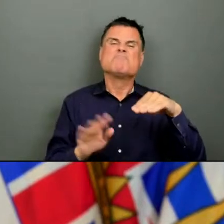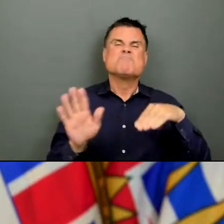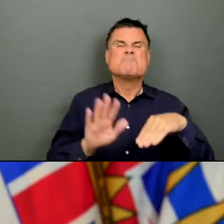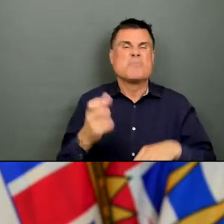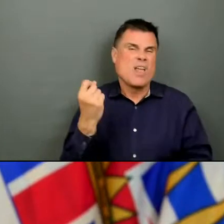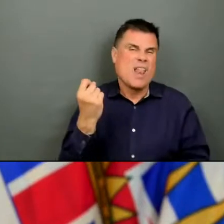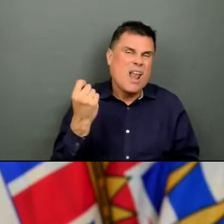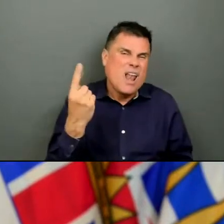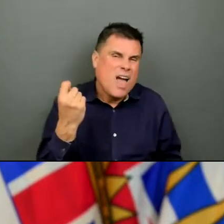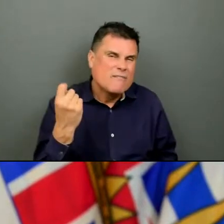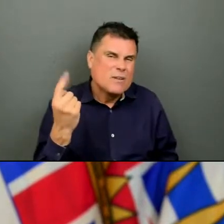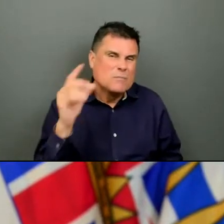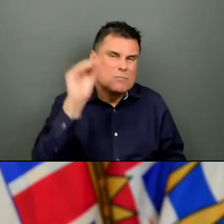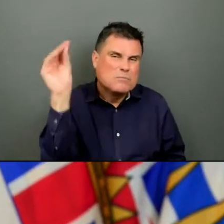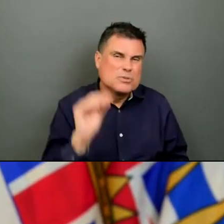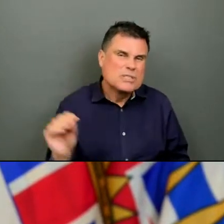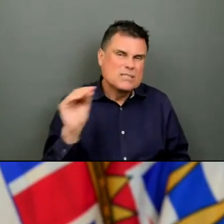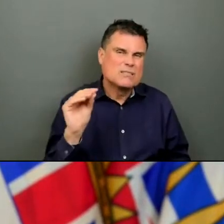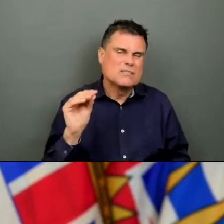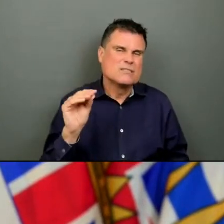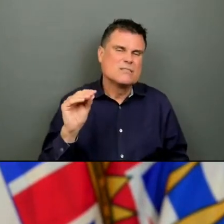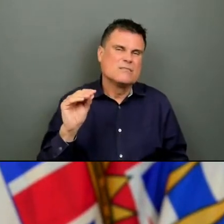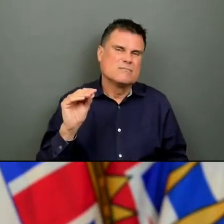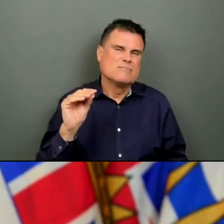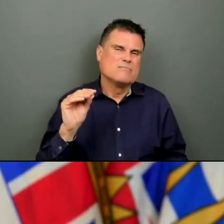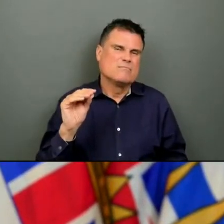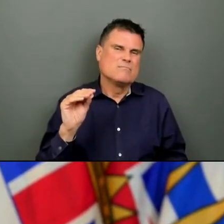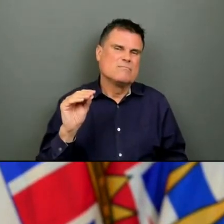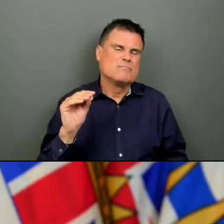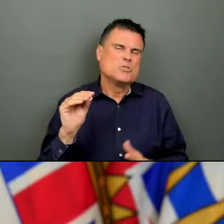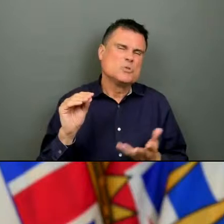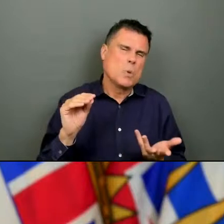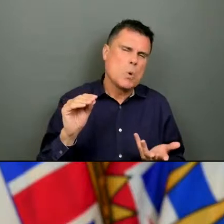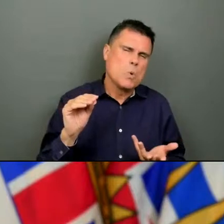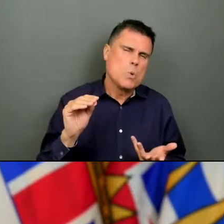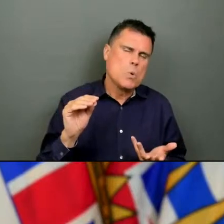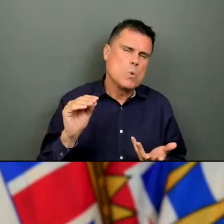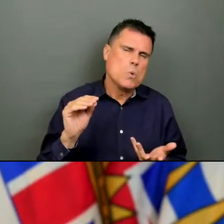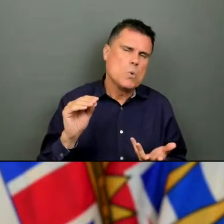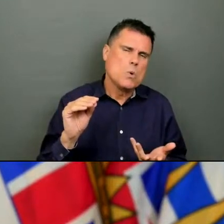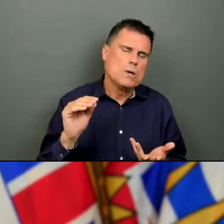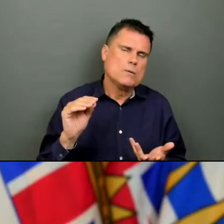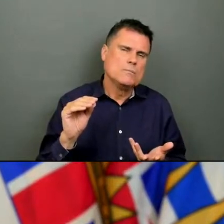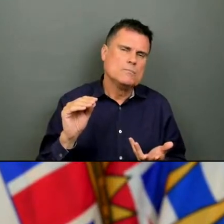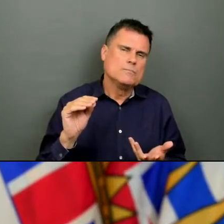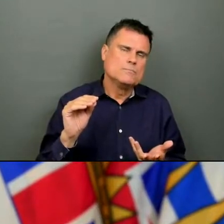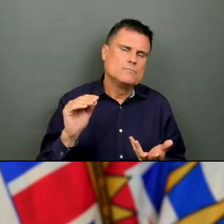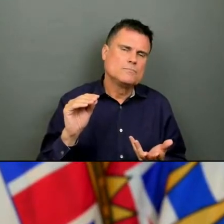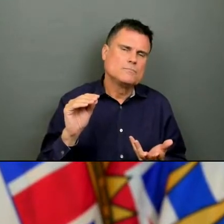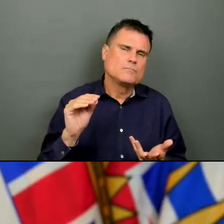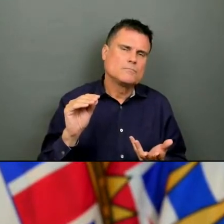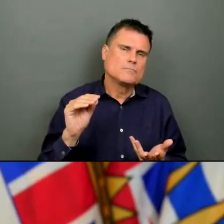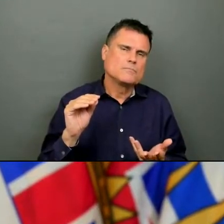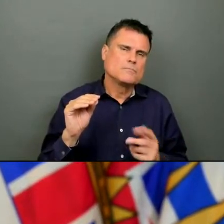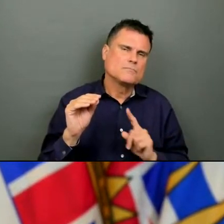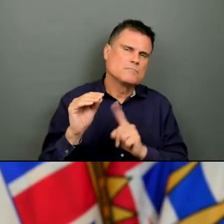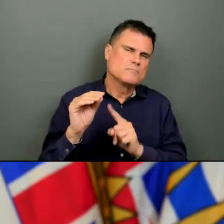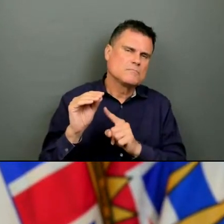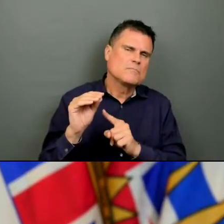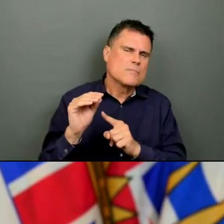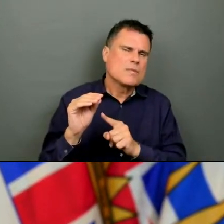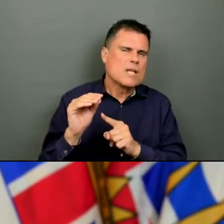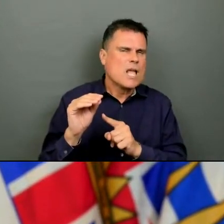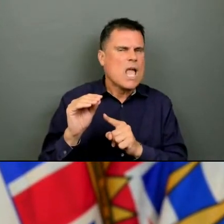achieve very high protection levels and low rates of transmission in the community that is controllable even